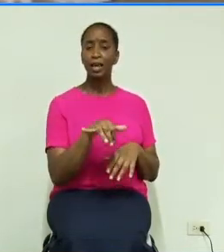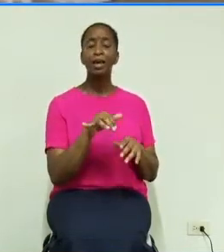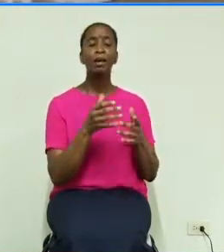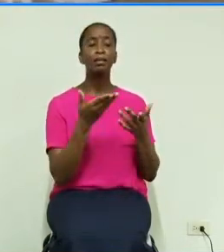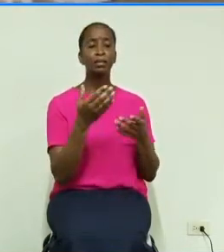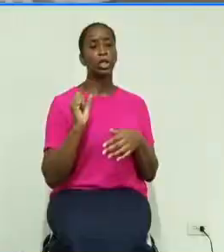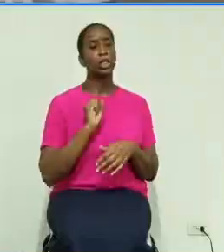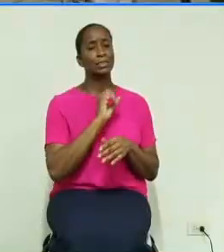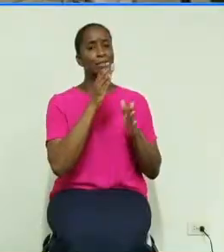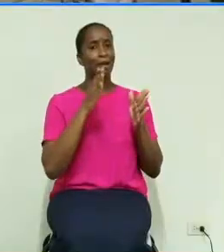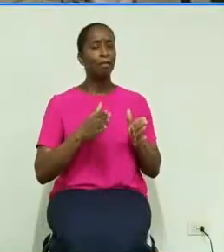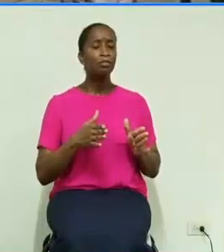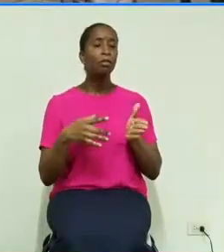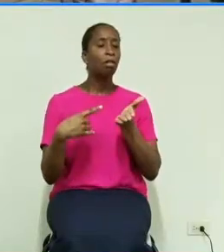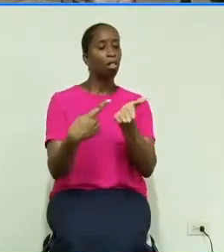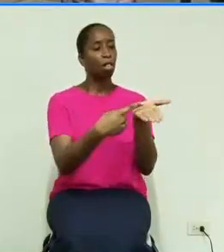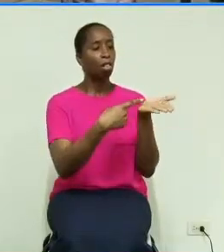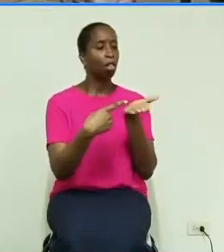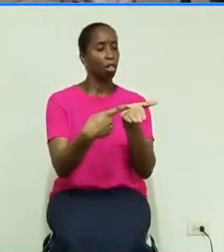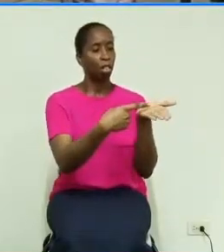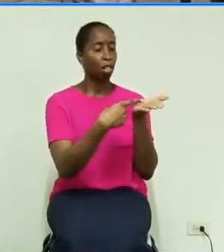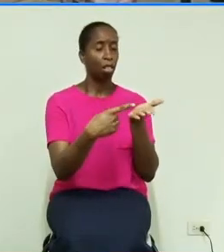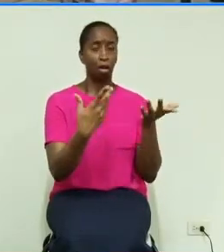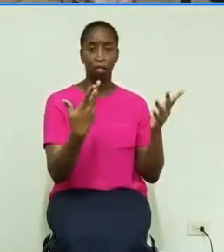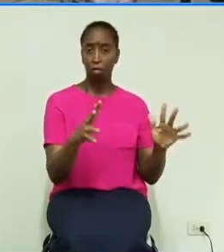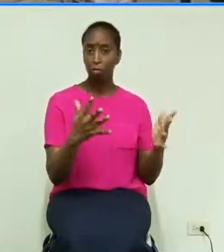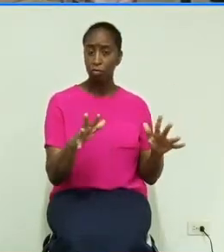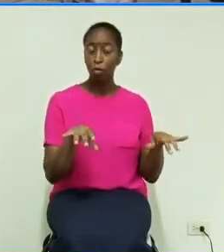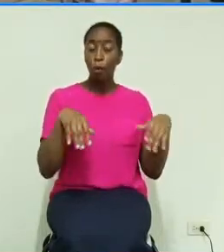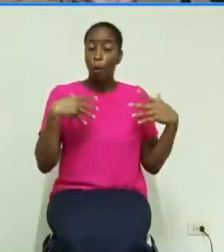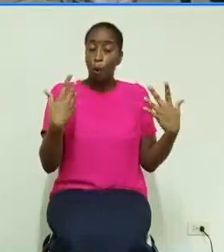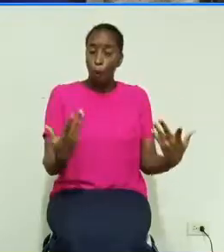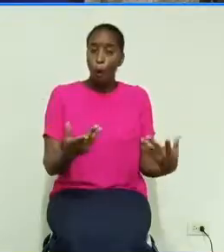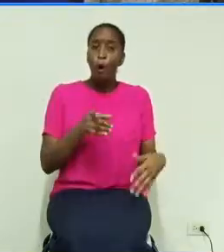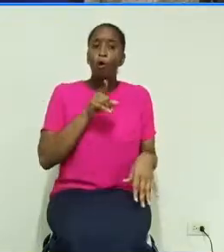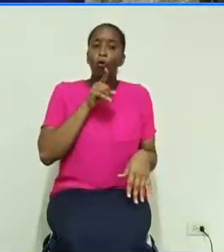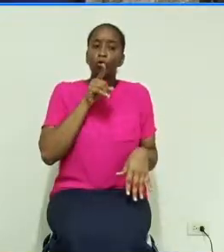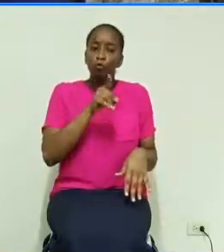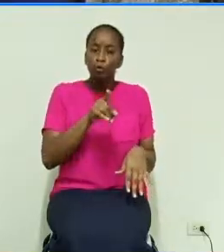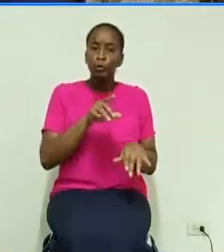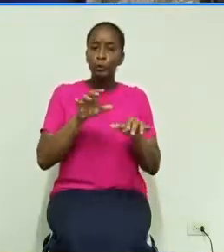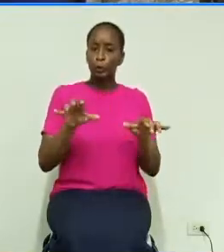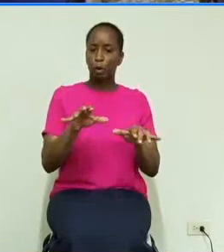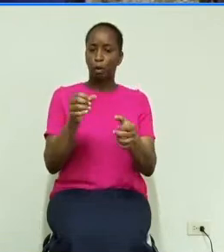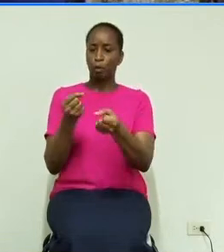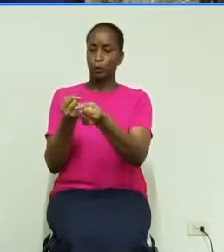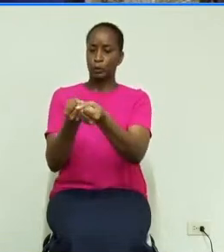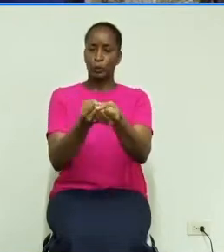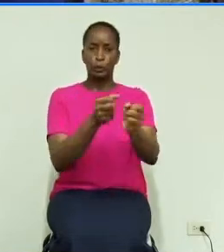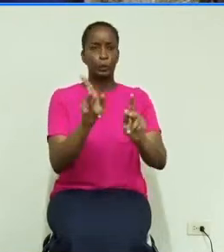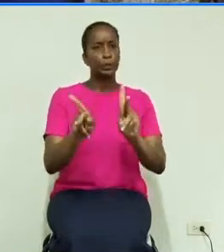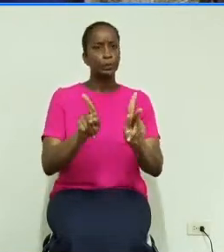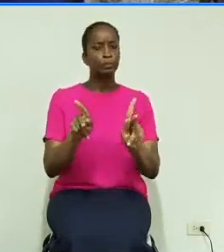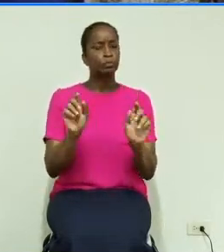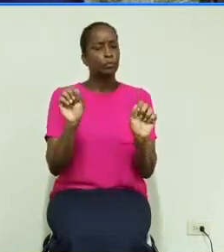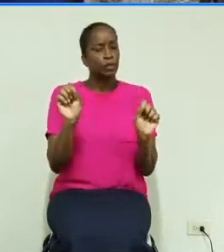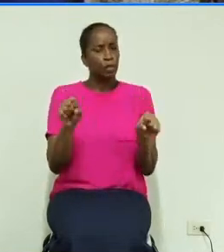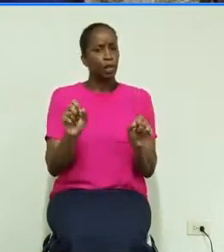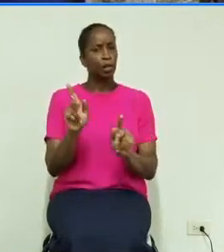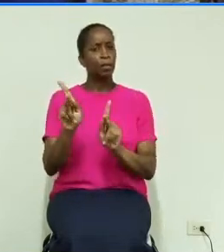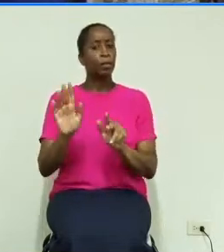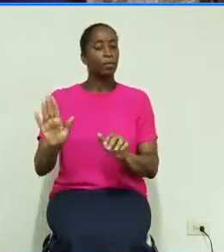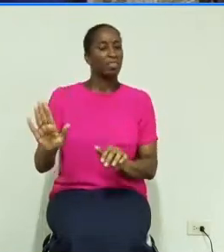institution? How can it be made more inclusive of citizens' voices and broader interests,